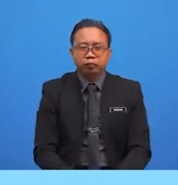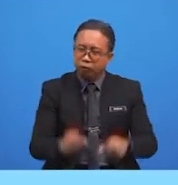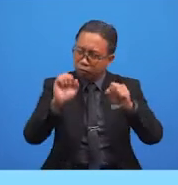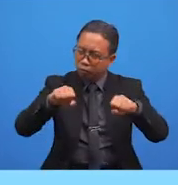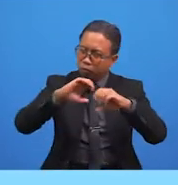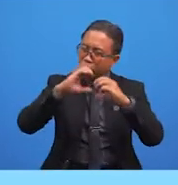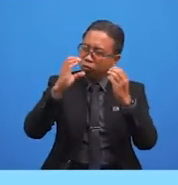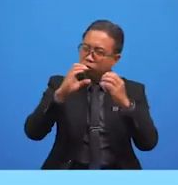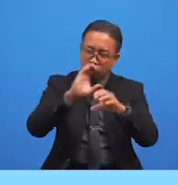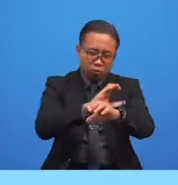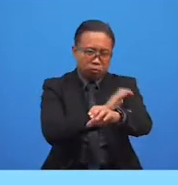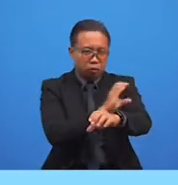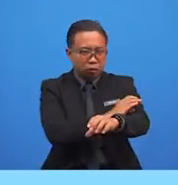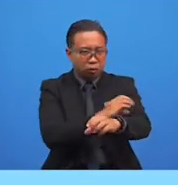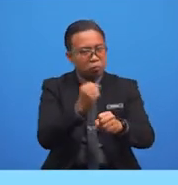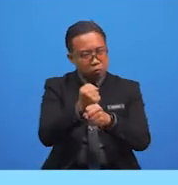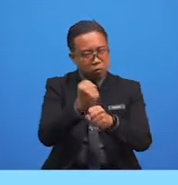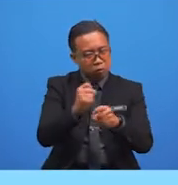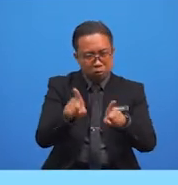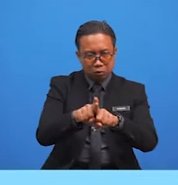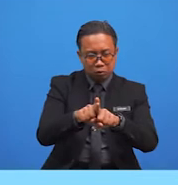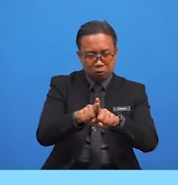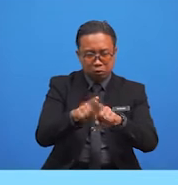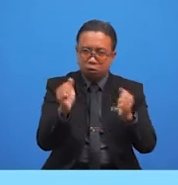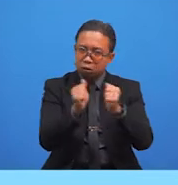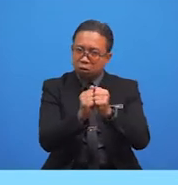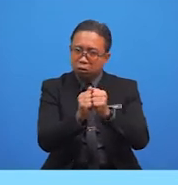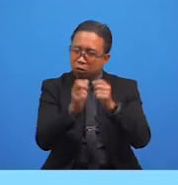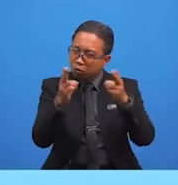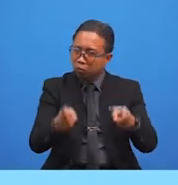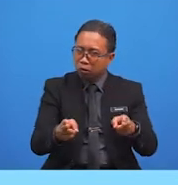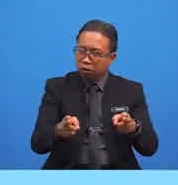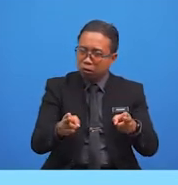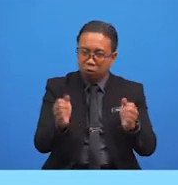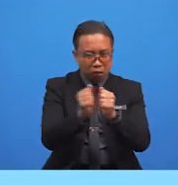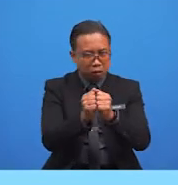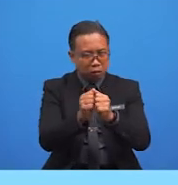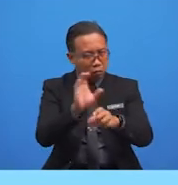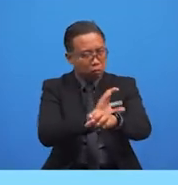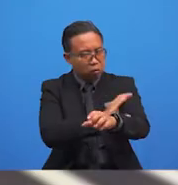Can computers work collaboratively with human or other computers?